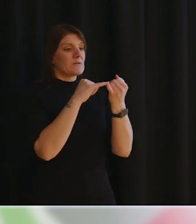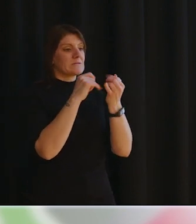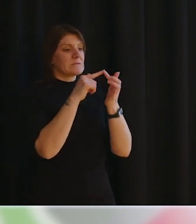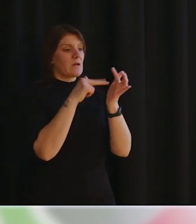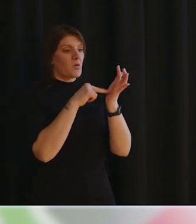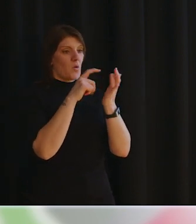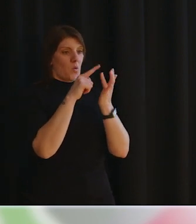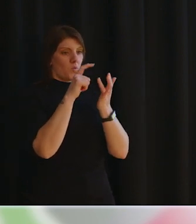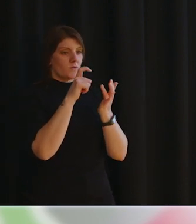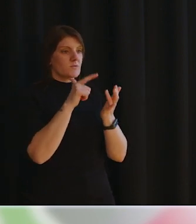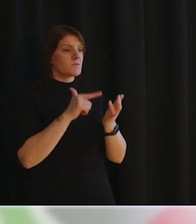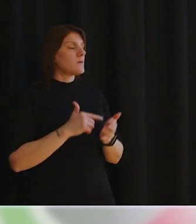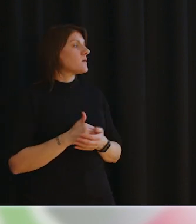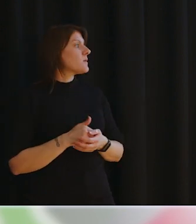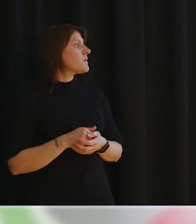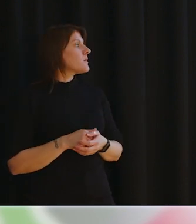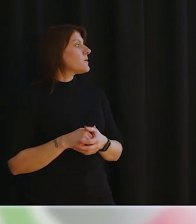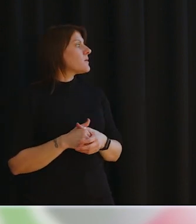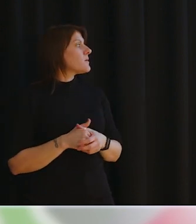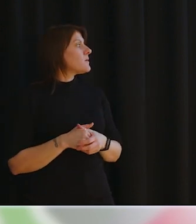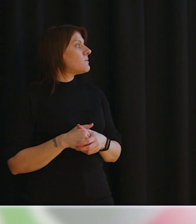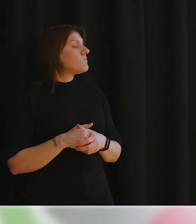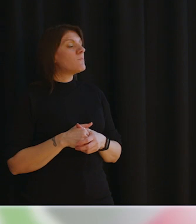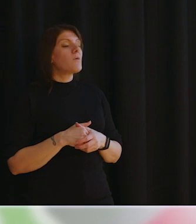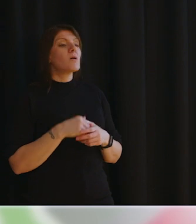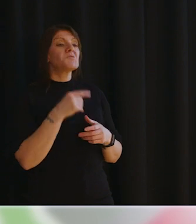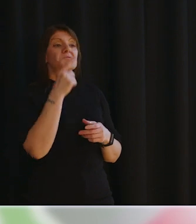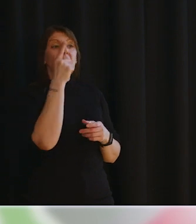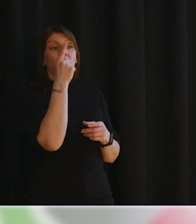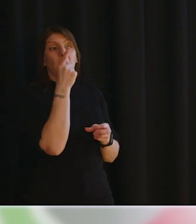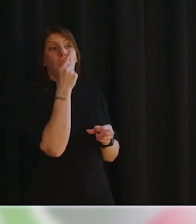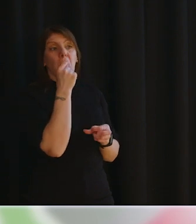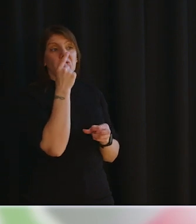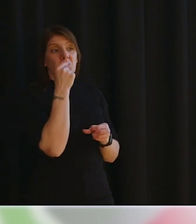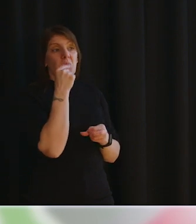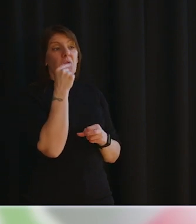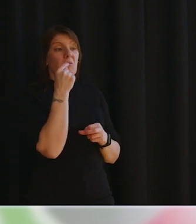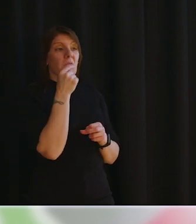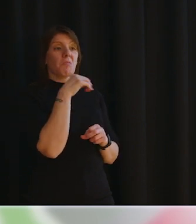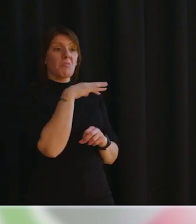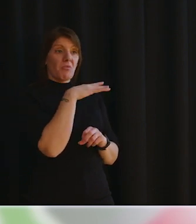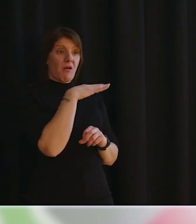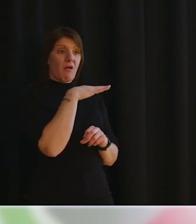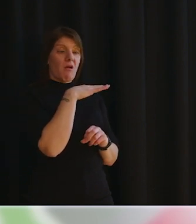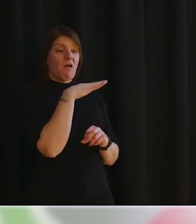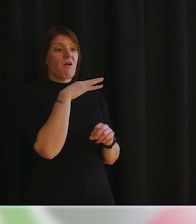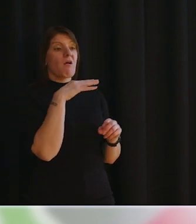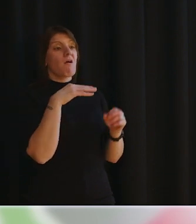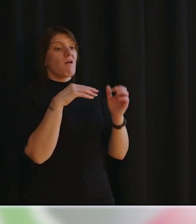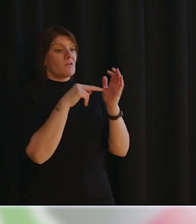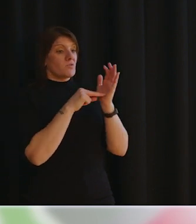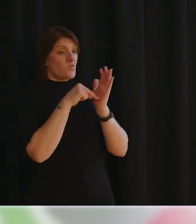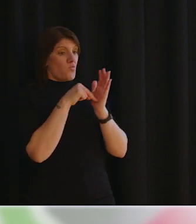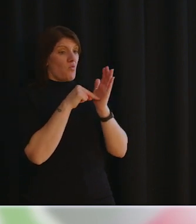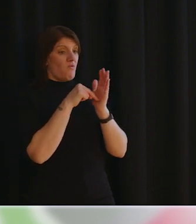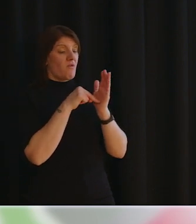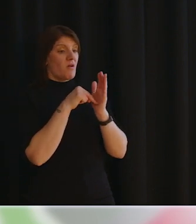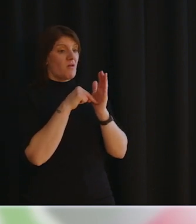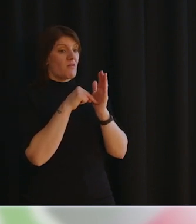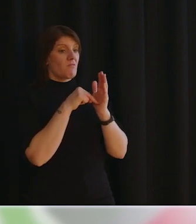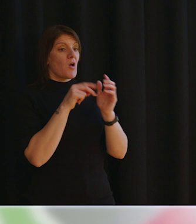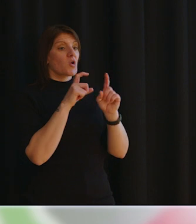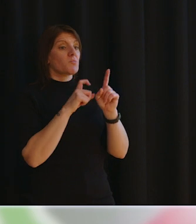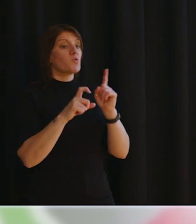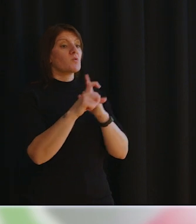here. And there might also be an SEND, like in Norfolk, professional community of practice. So that's